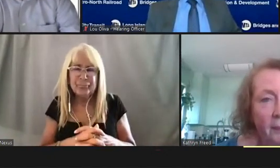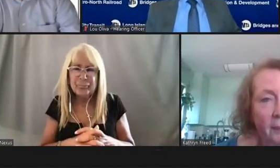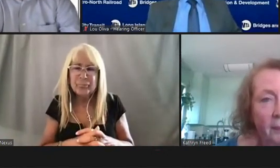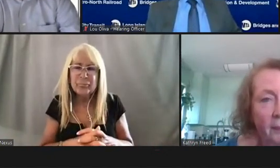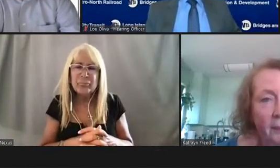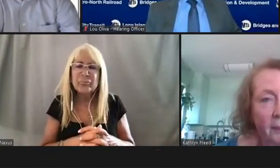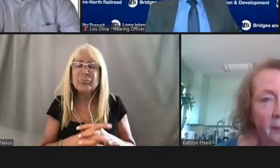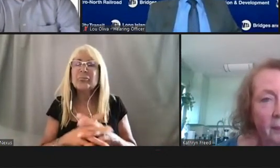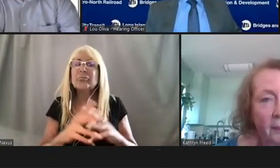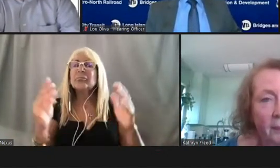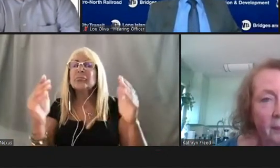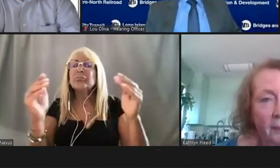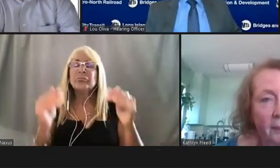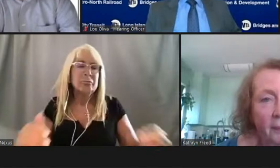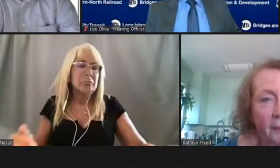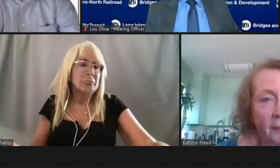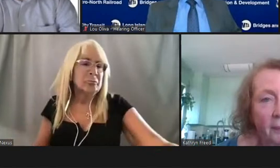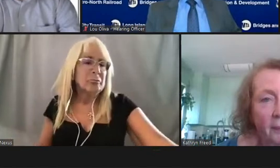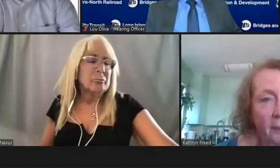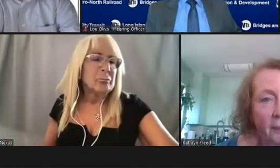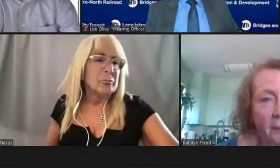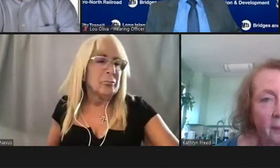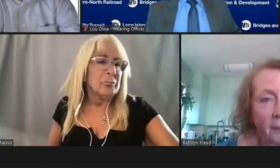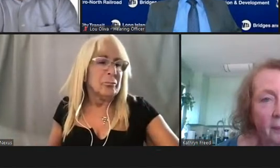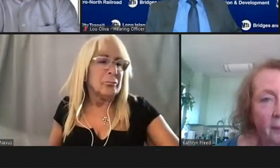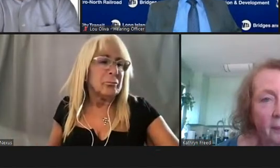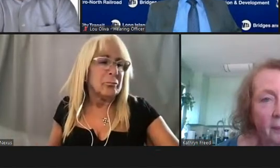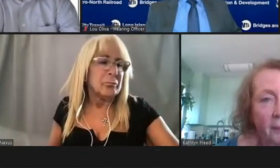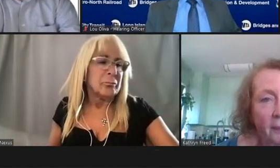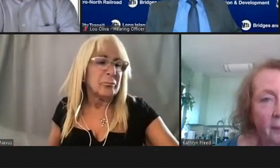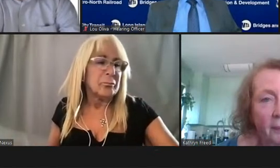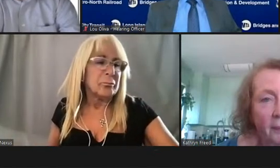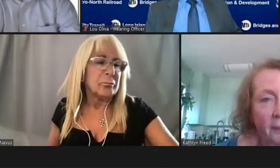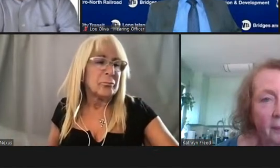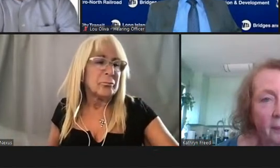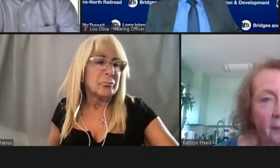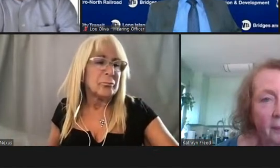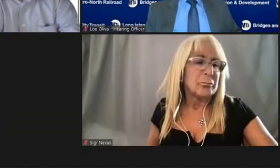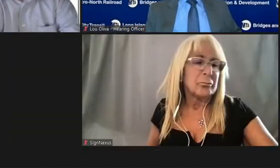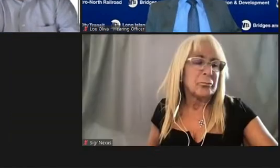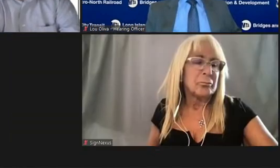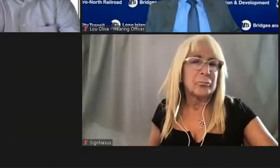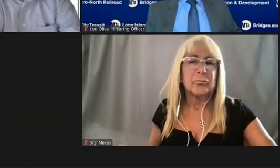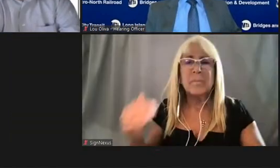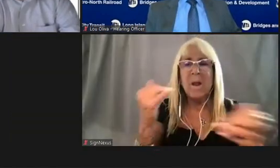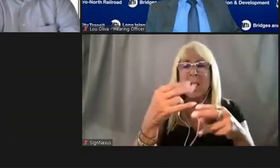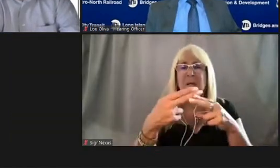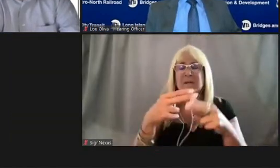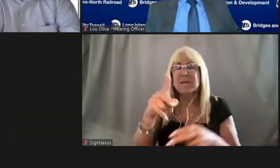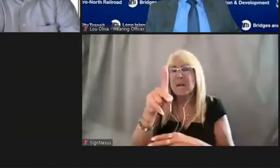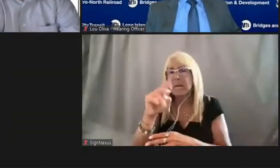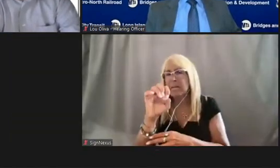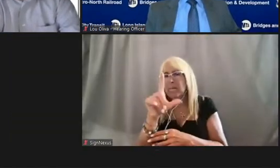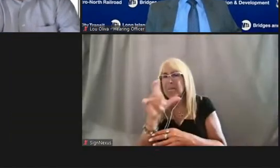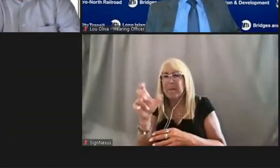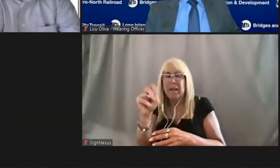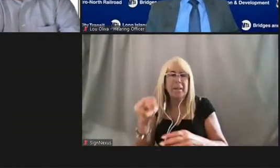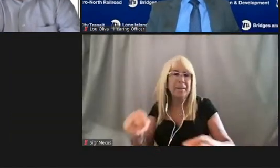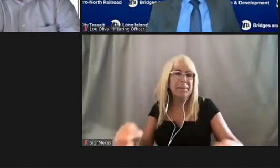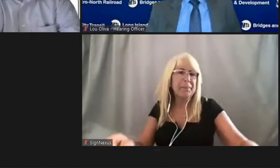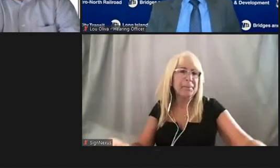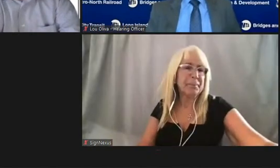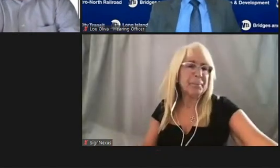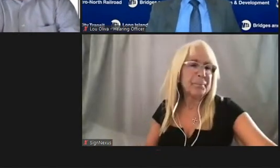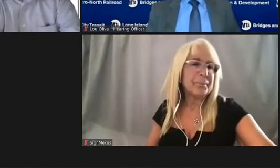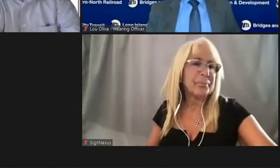our next speaker is Amadeo Pelon followed by zaira our next speaker